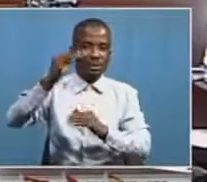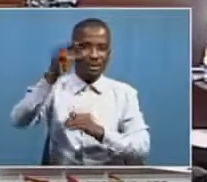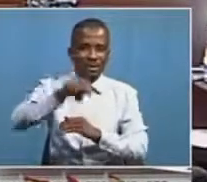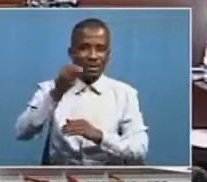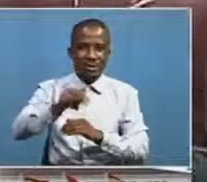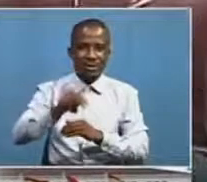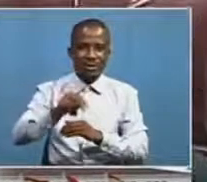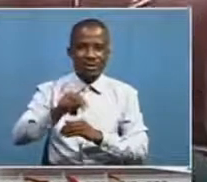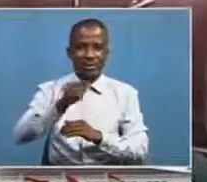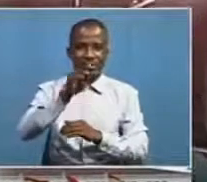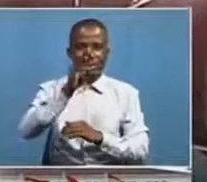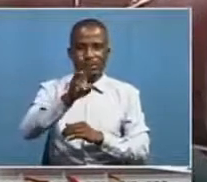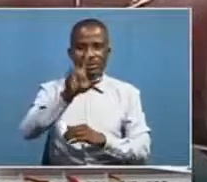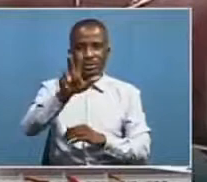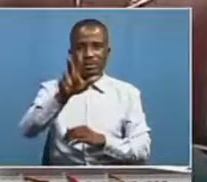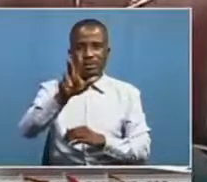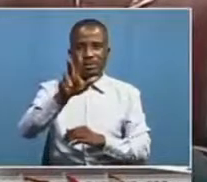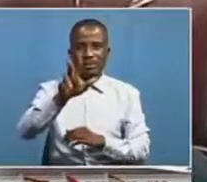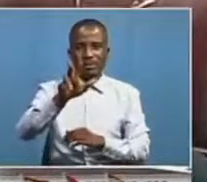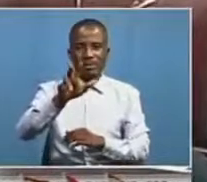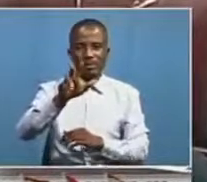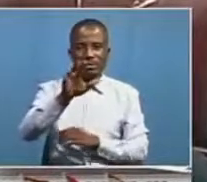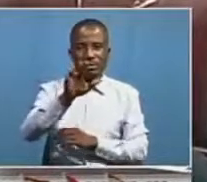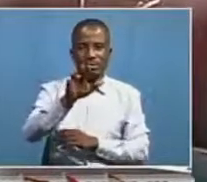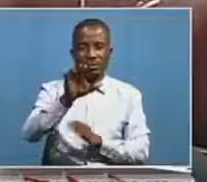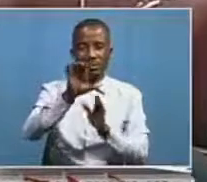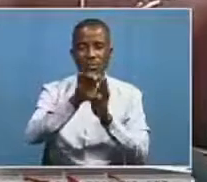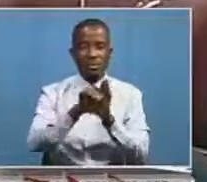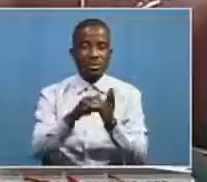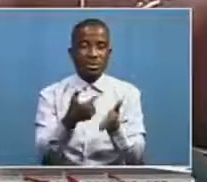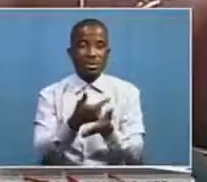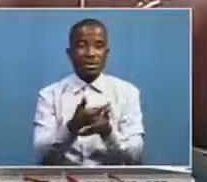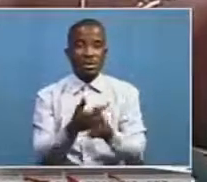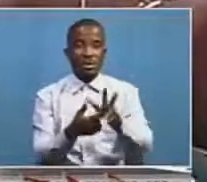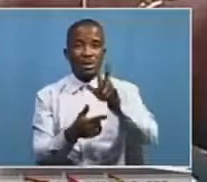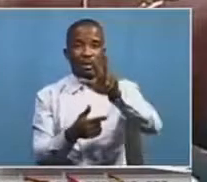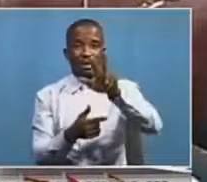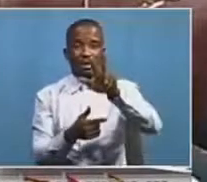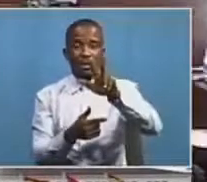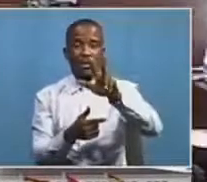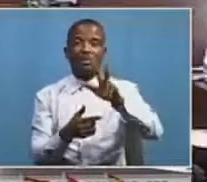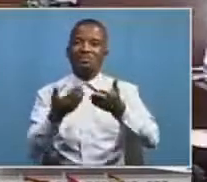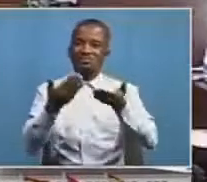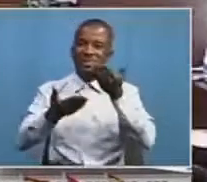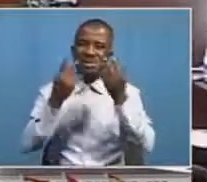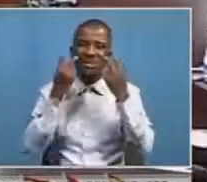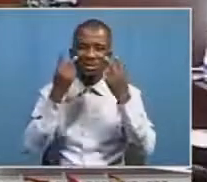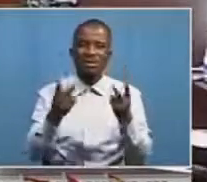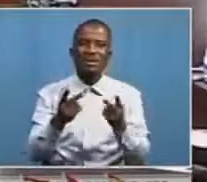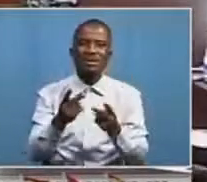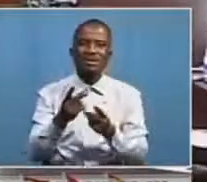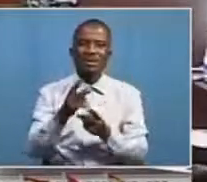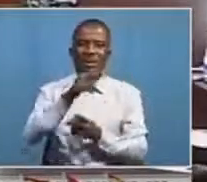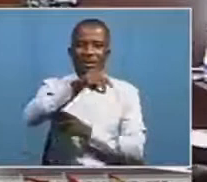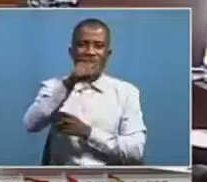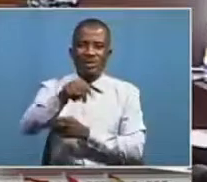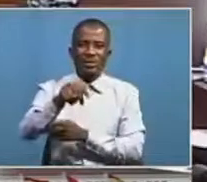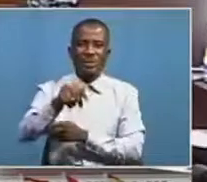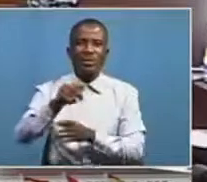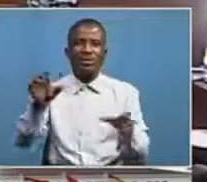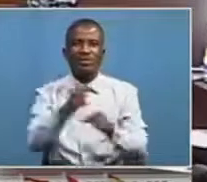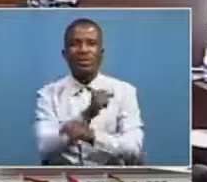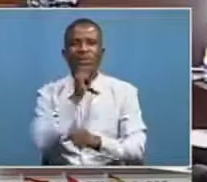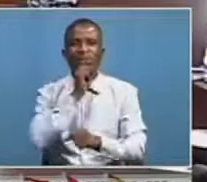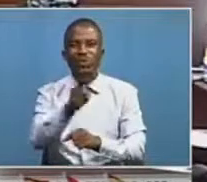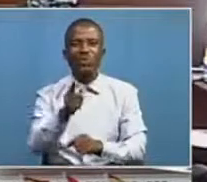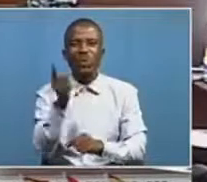Article 63, Clause 3 of the 1992 Constitution. 3. Whether or not the second respondent still met the Article